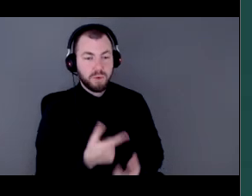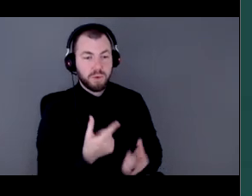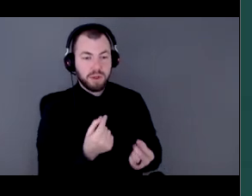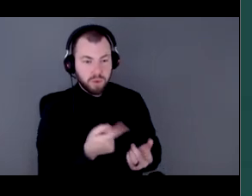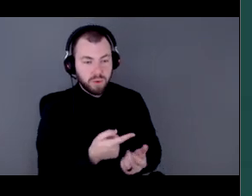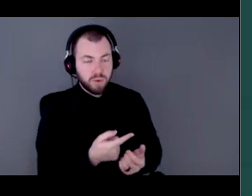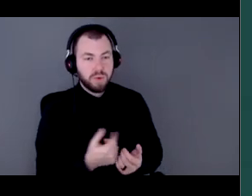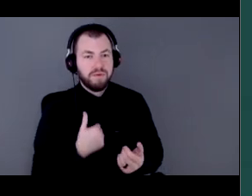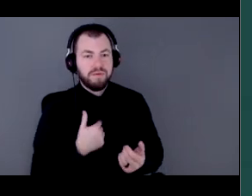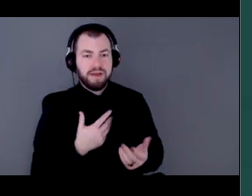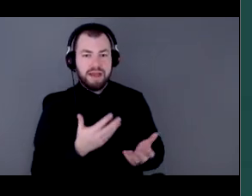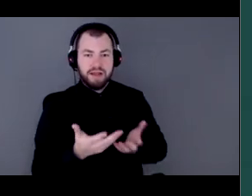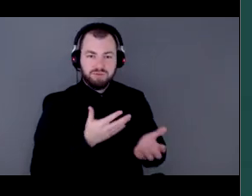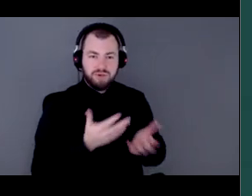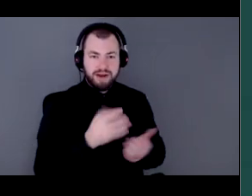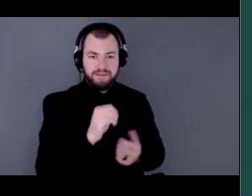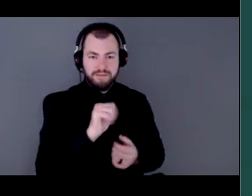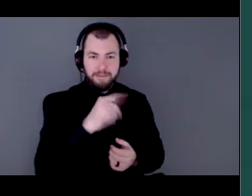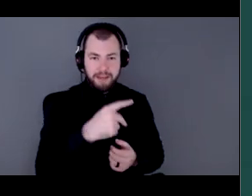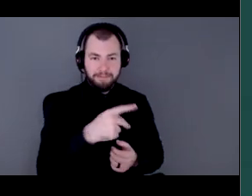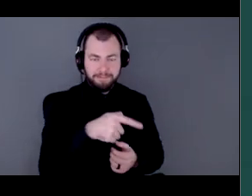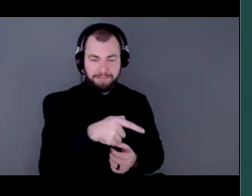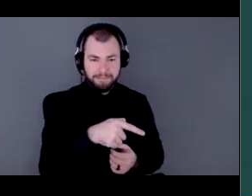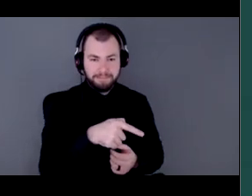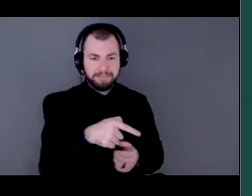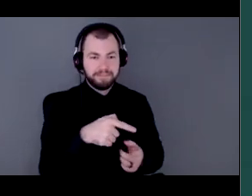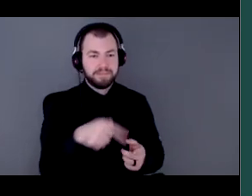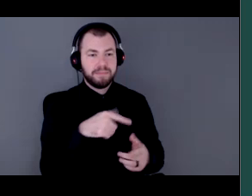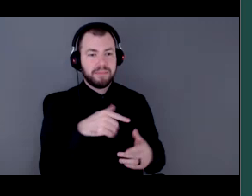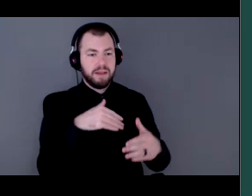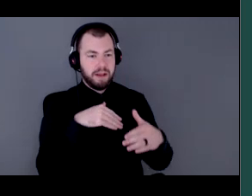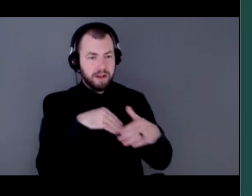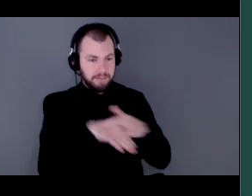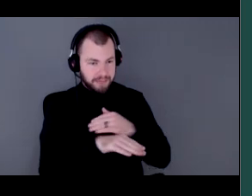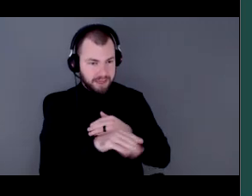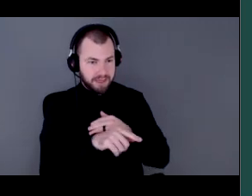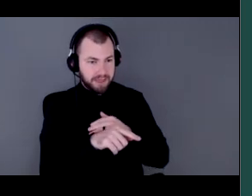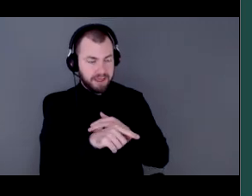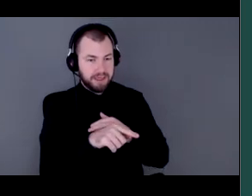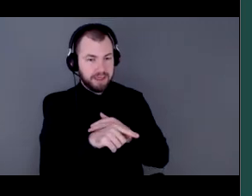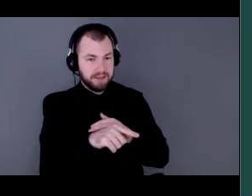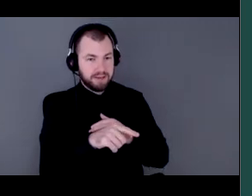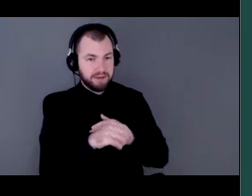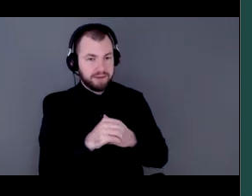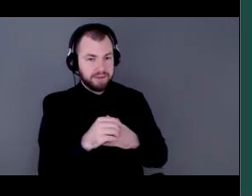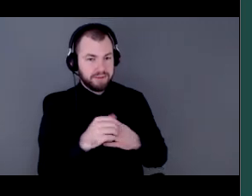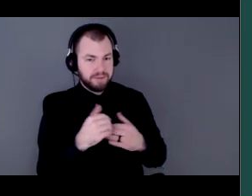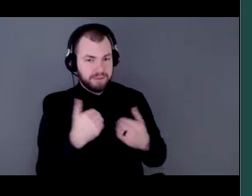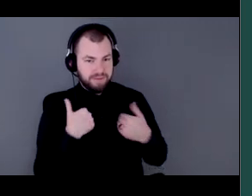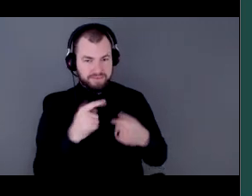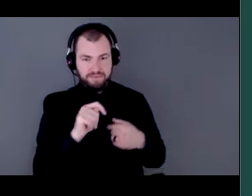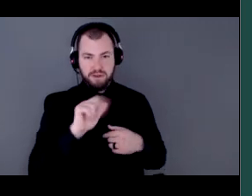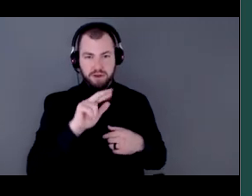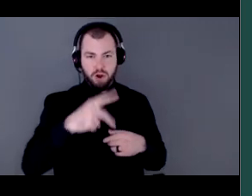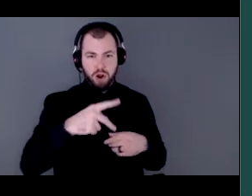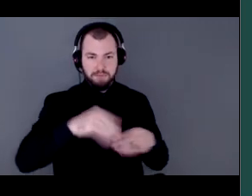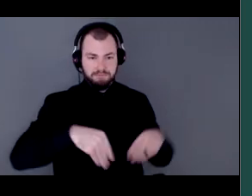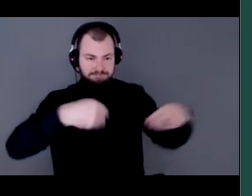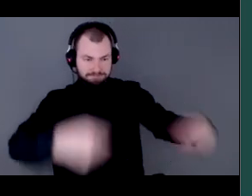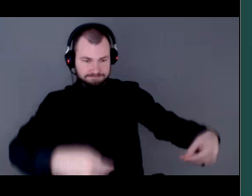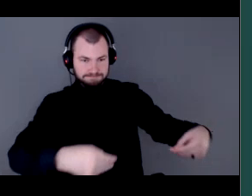interactive mapping where they come in, and so they have all the tarps out, and they start